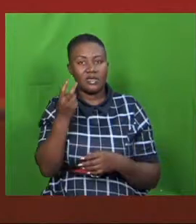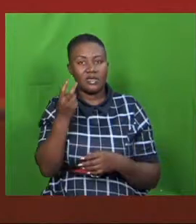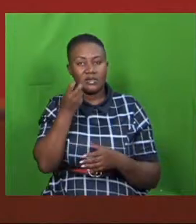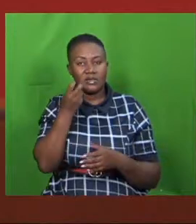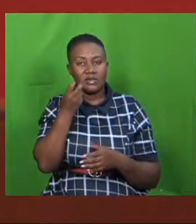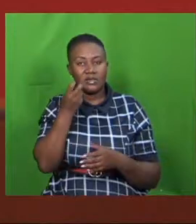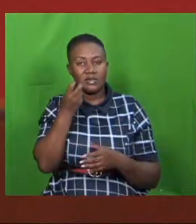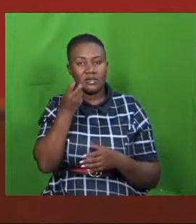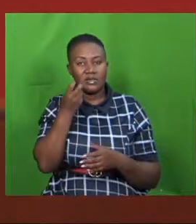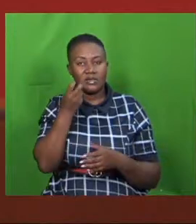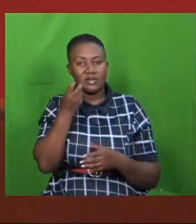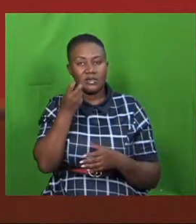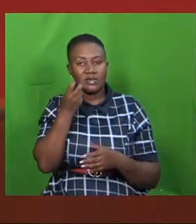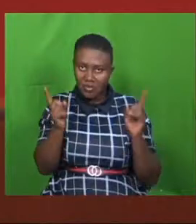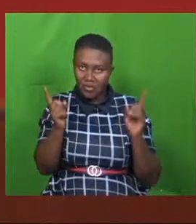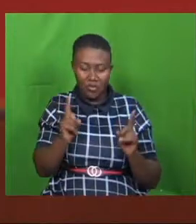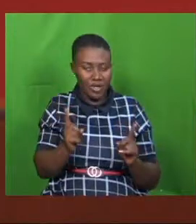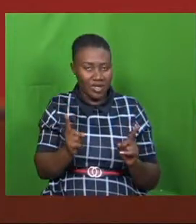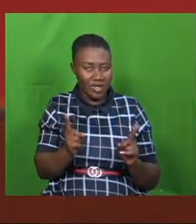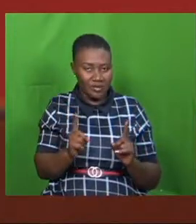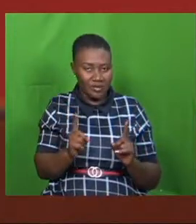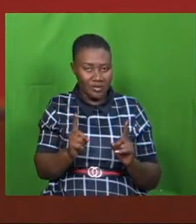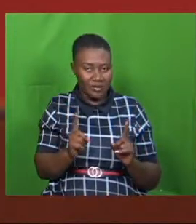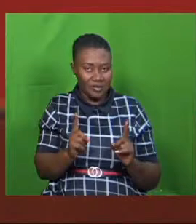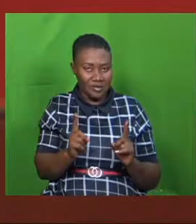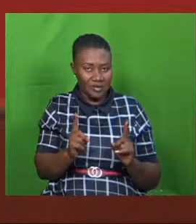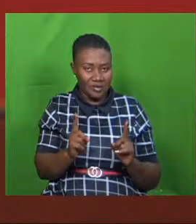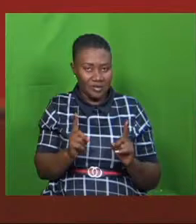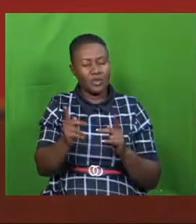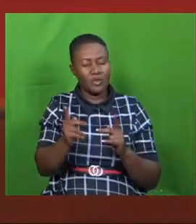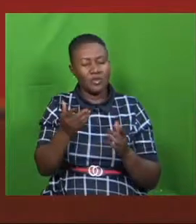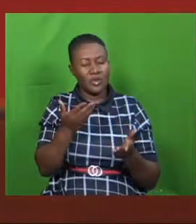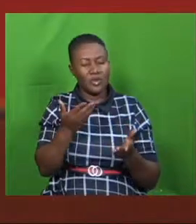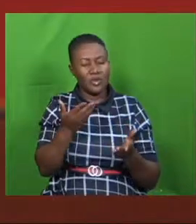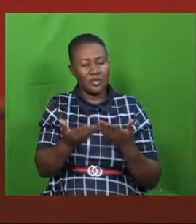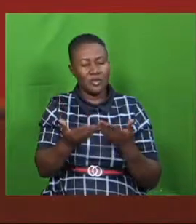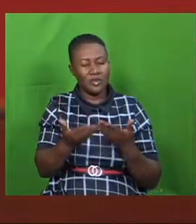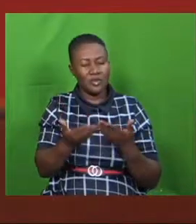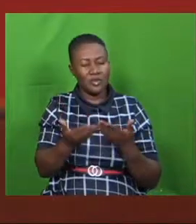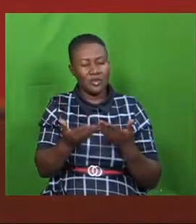jurisdiction. So please, in about 10 minutes, I'll be back.